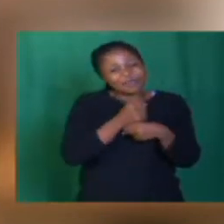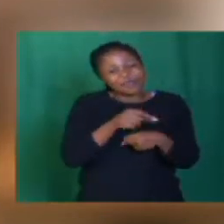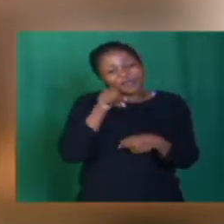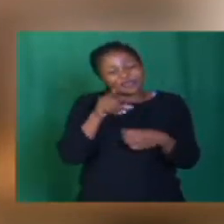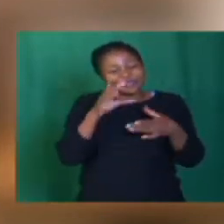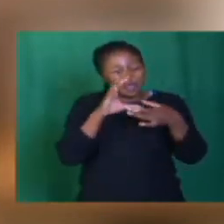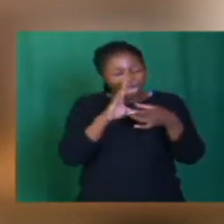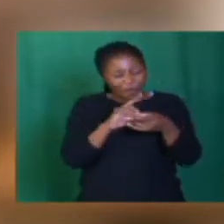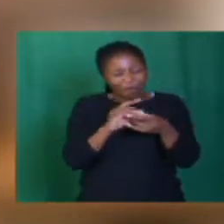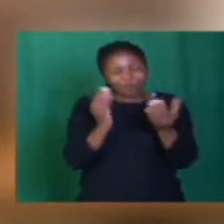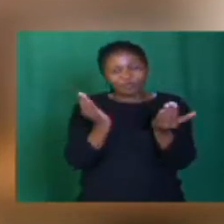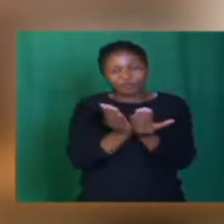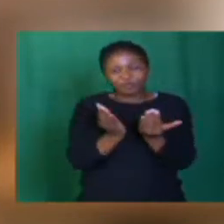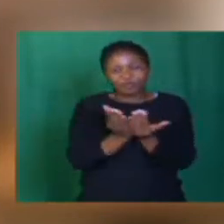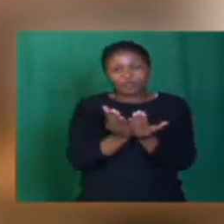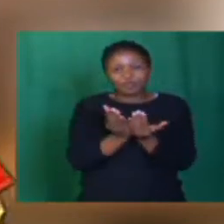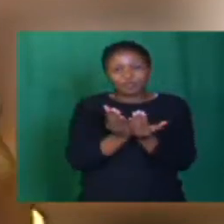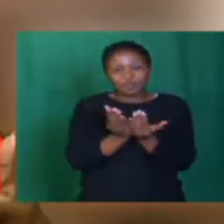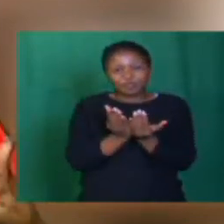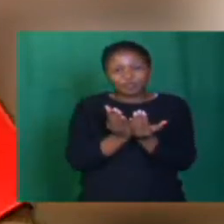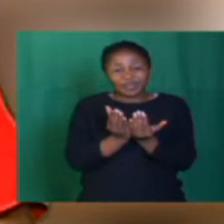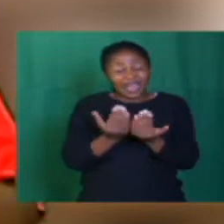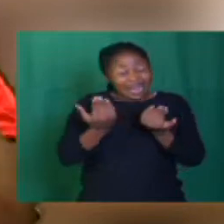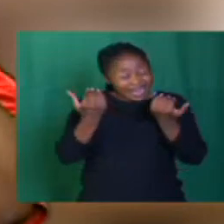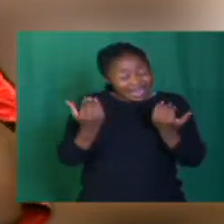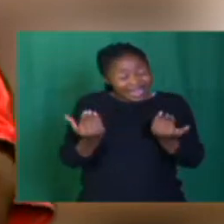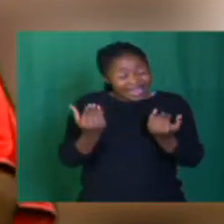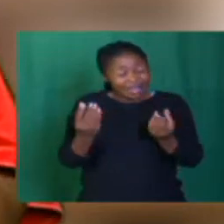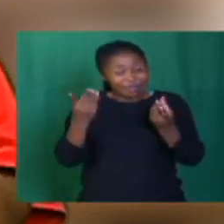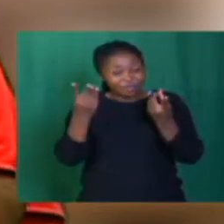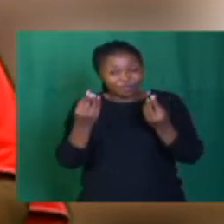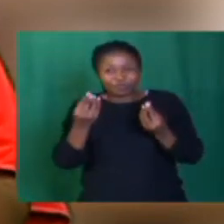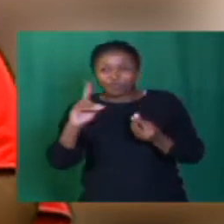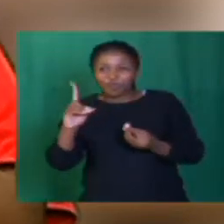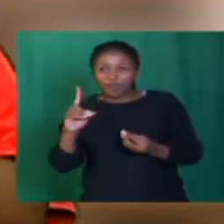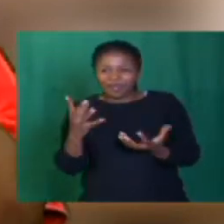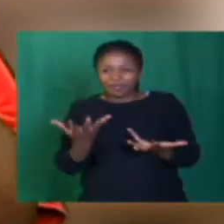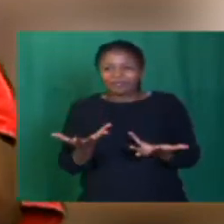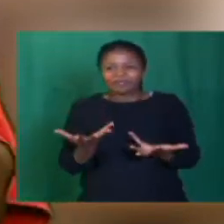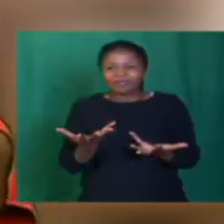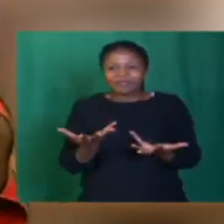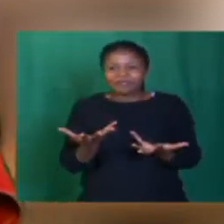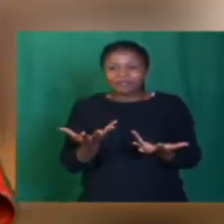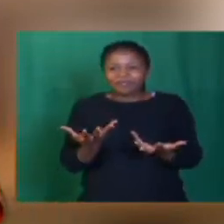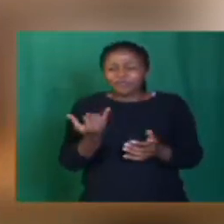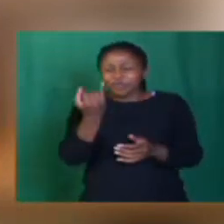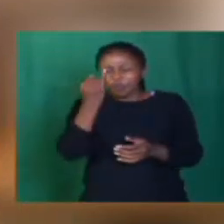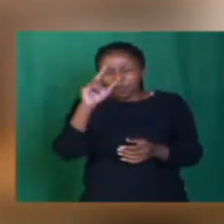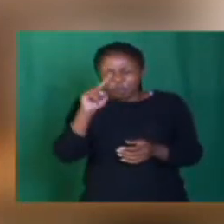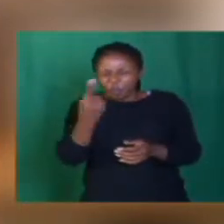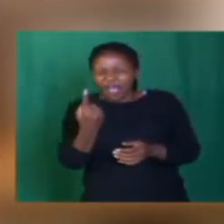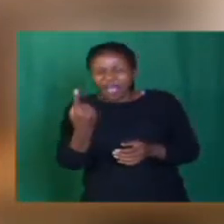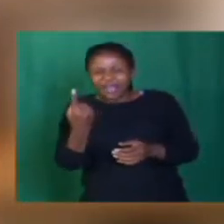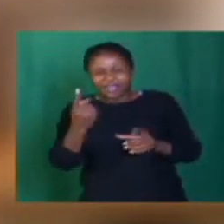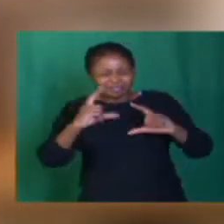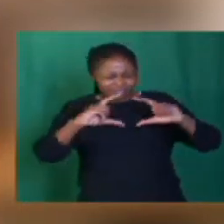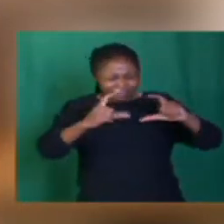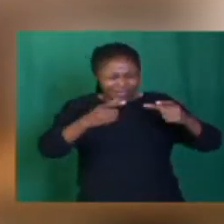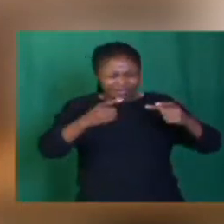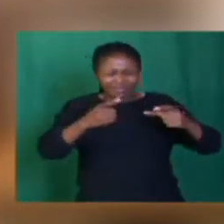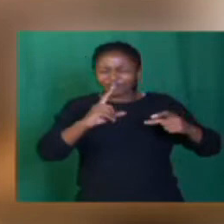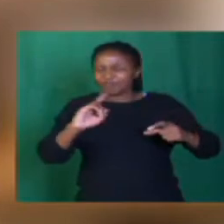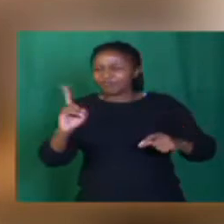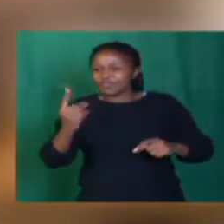homeschooling. So what do? You also hear, it's not just one paragraph. You may have two or three or